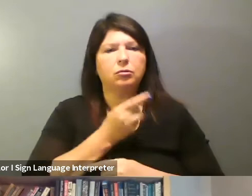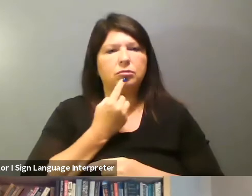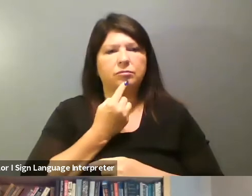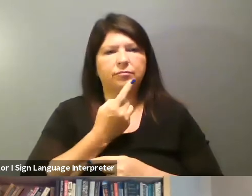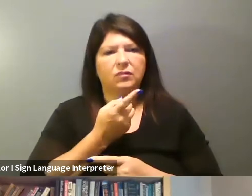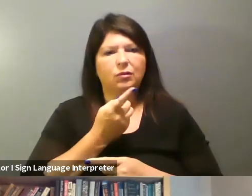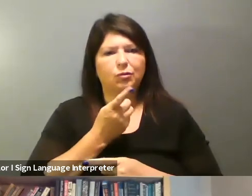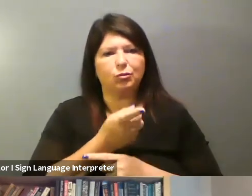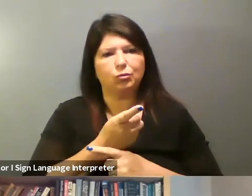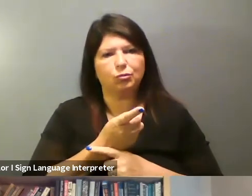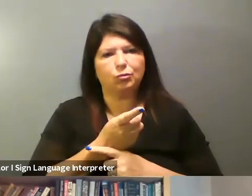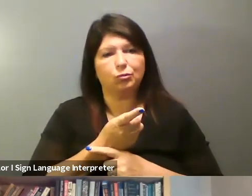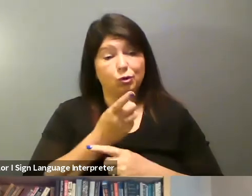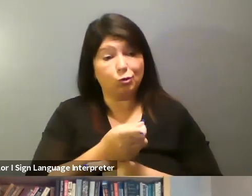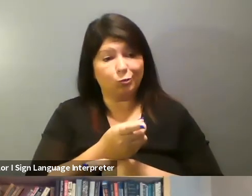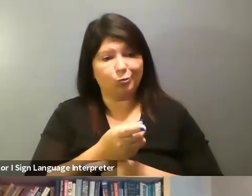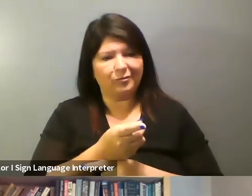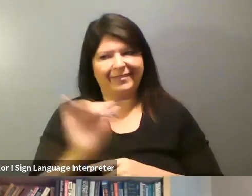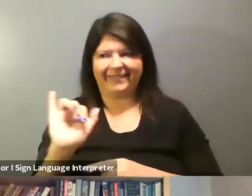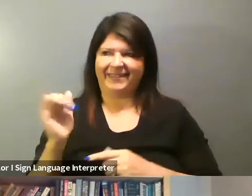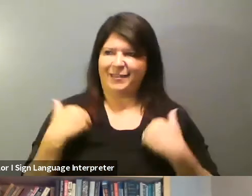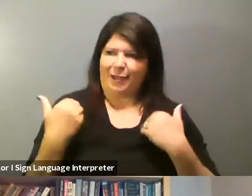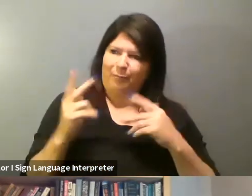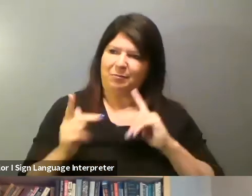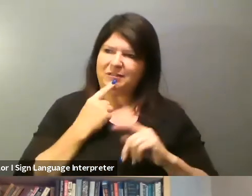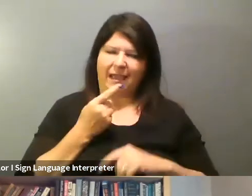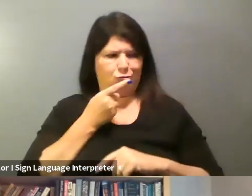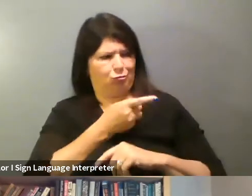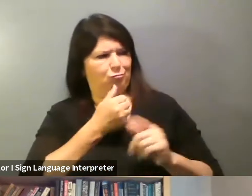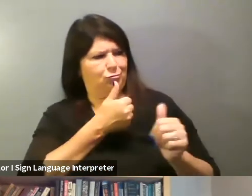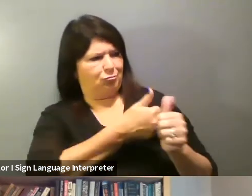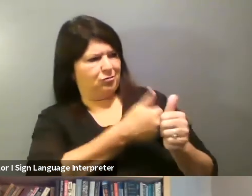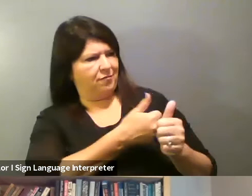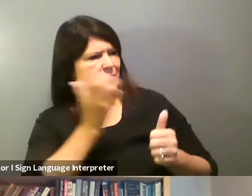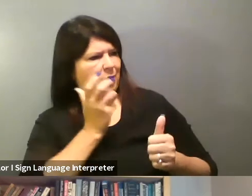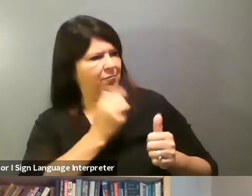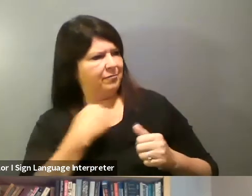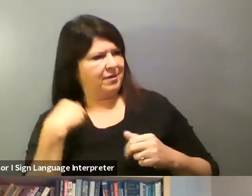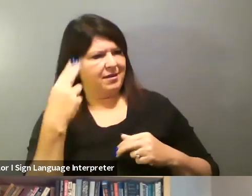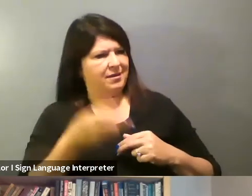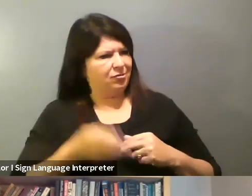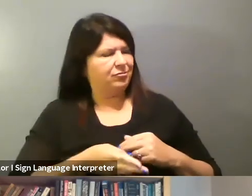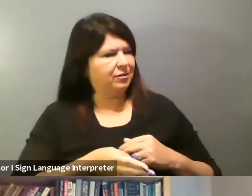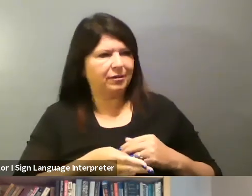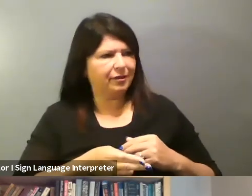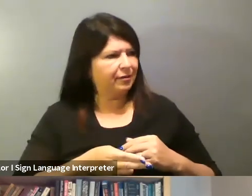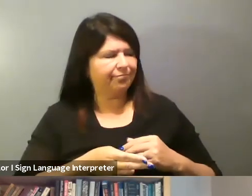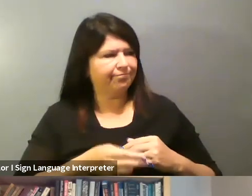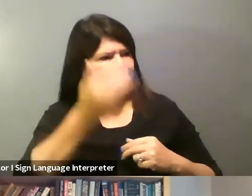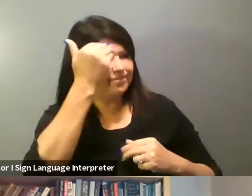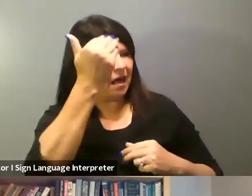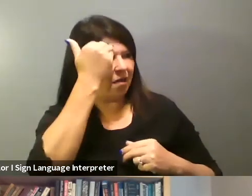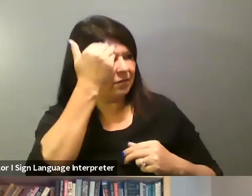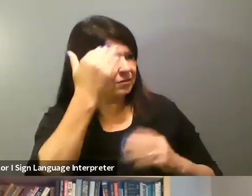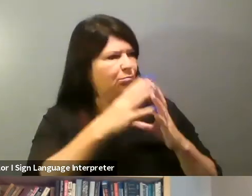say, you're someone that has history. Literally, you have a lot of history. And if you can shine some of that history